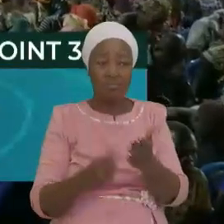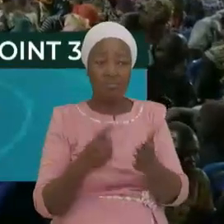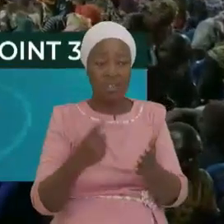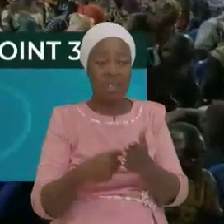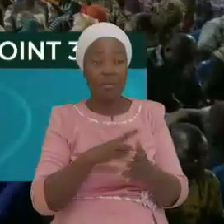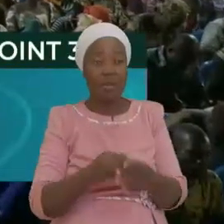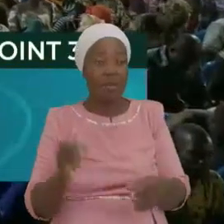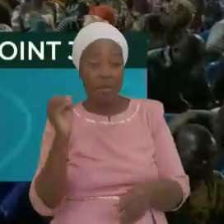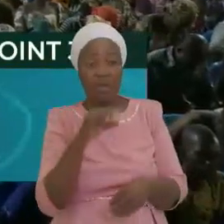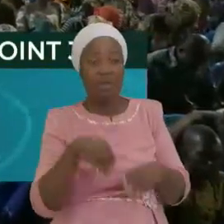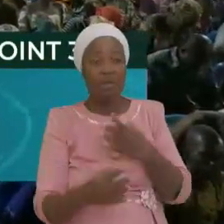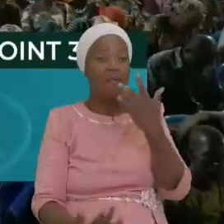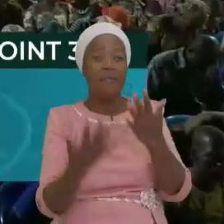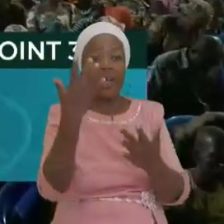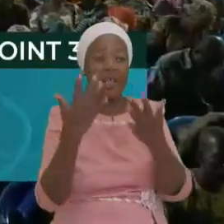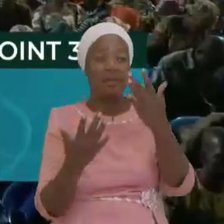fire.